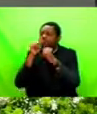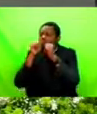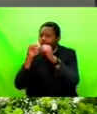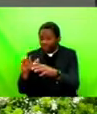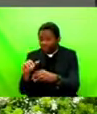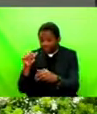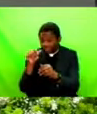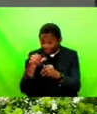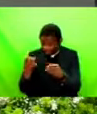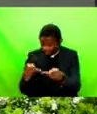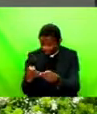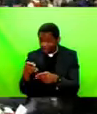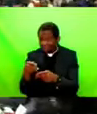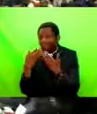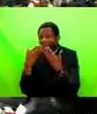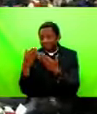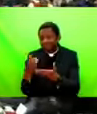are. Thank you.